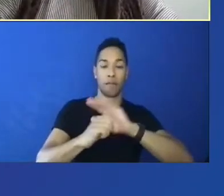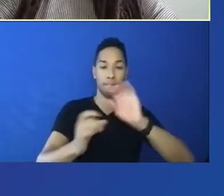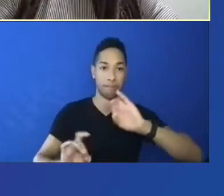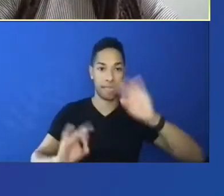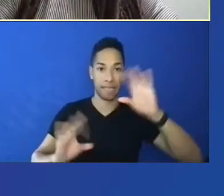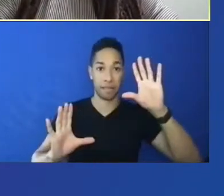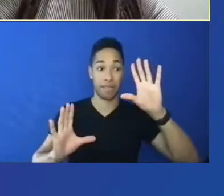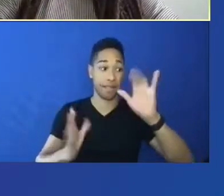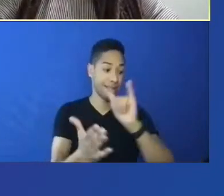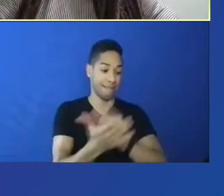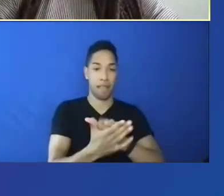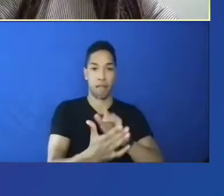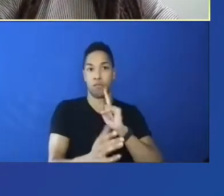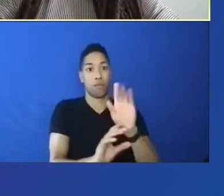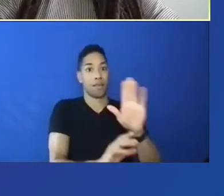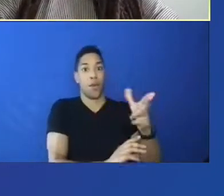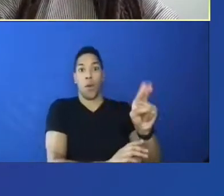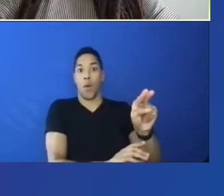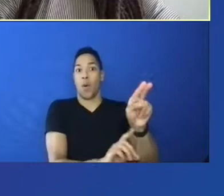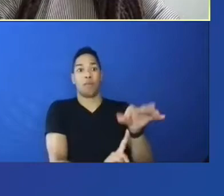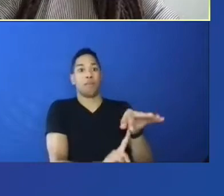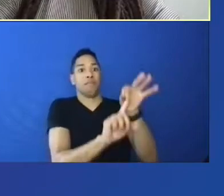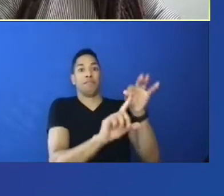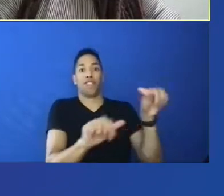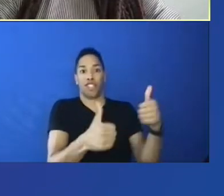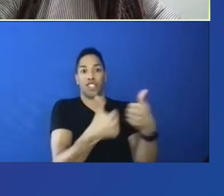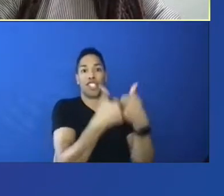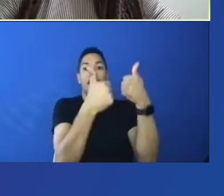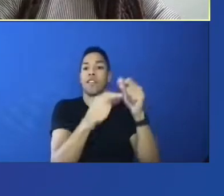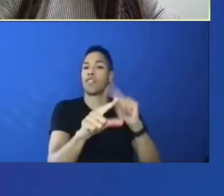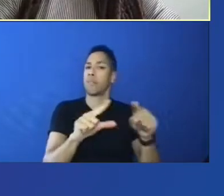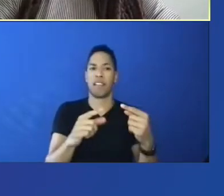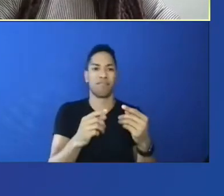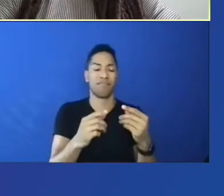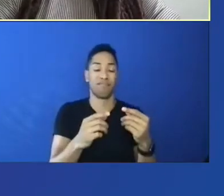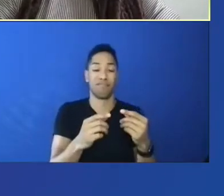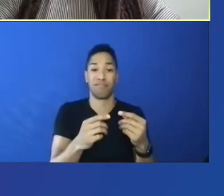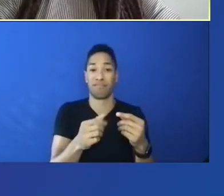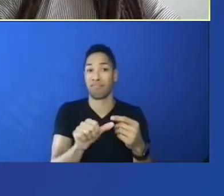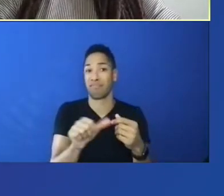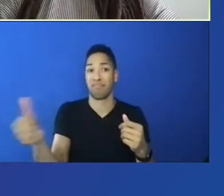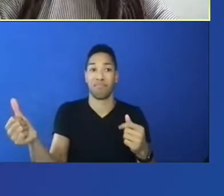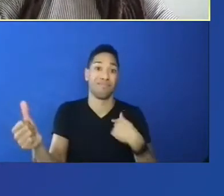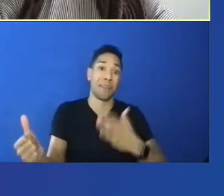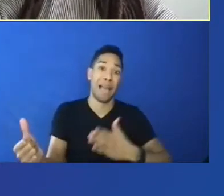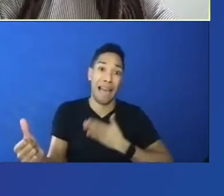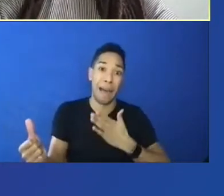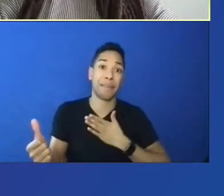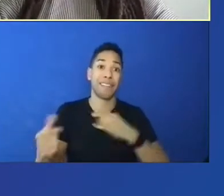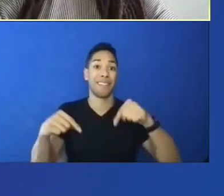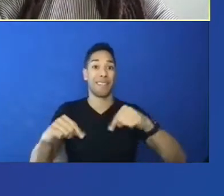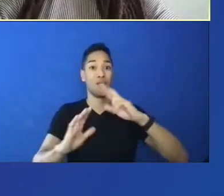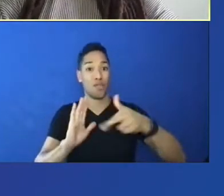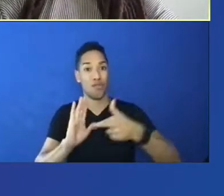presented its own challenges. But, you know, otherwise I'm really glad to be in this role. And I'm really grateful that someone saw something in